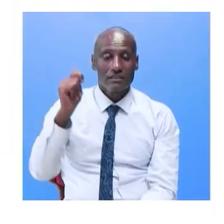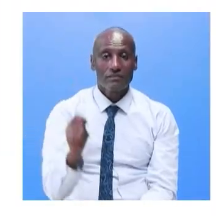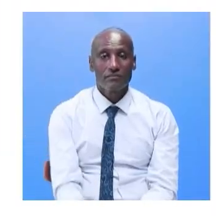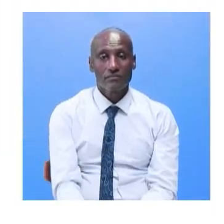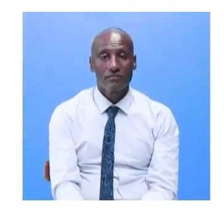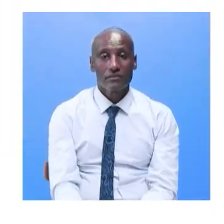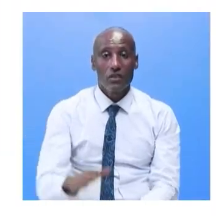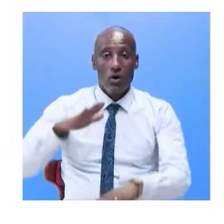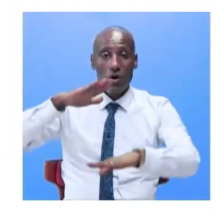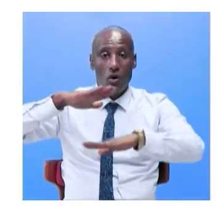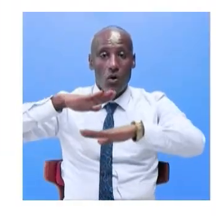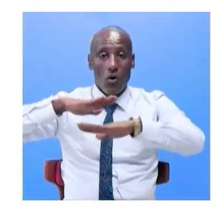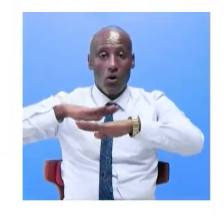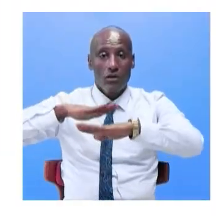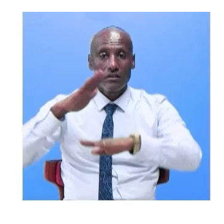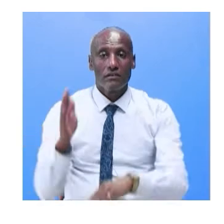on,